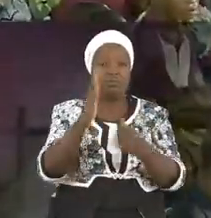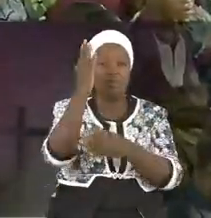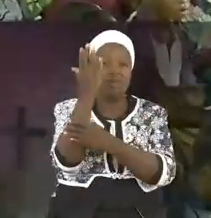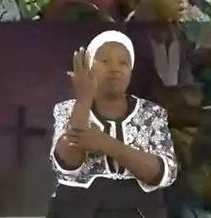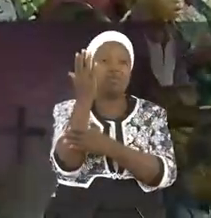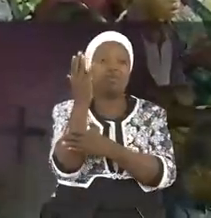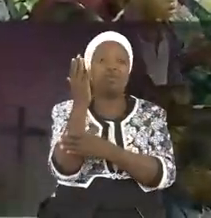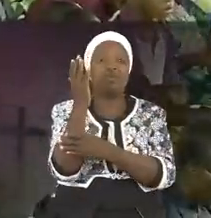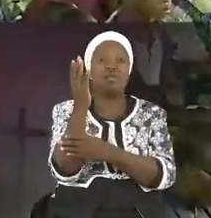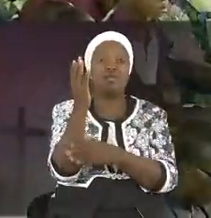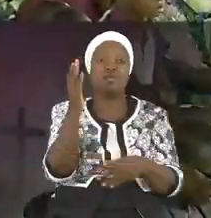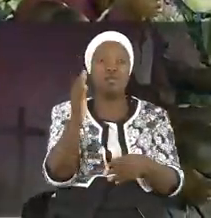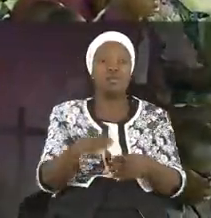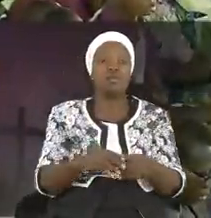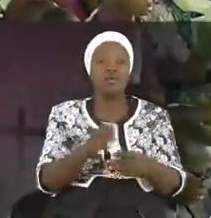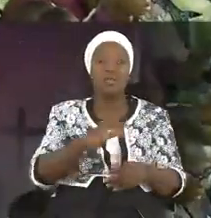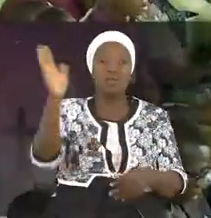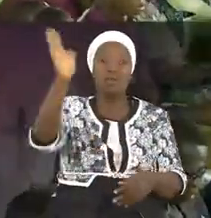and wave it at me?